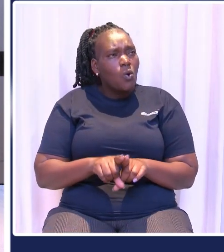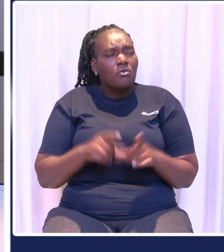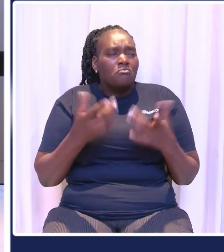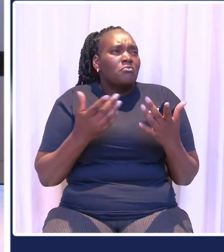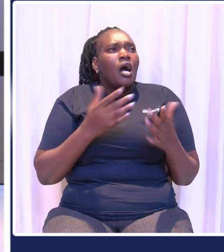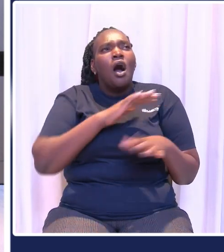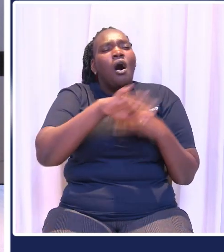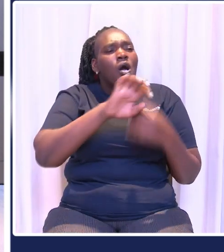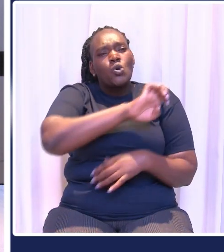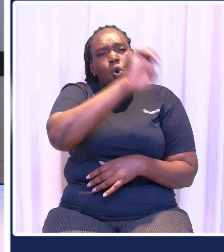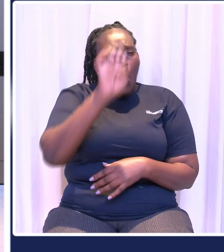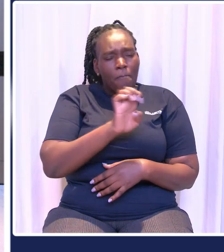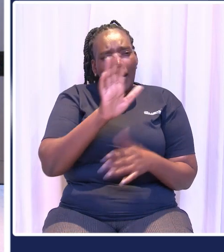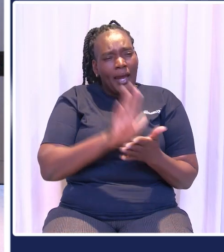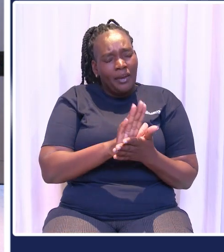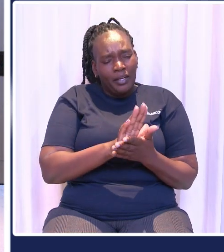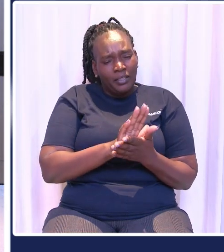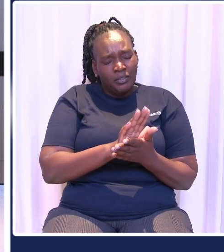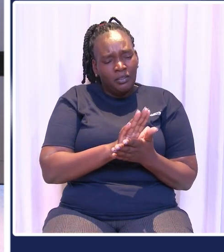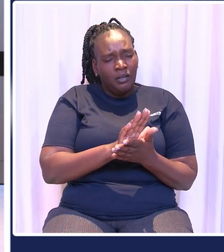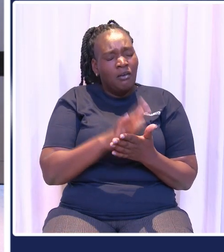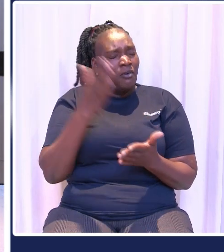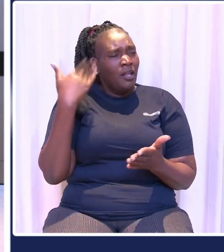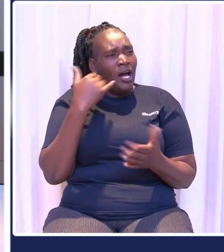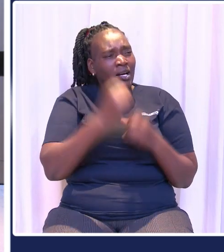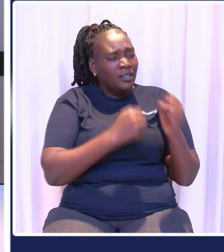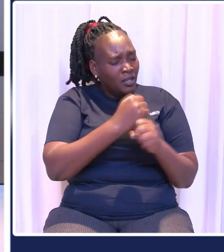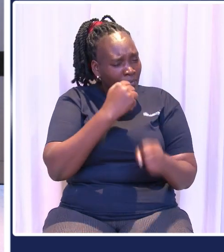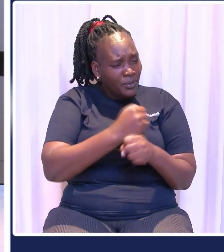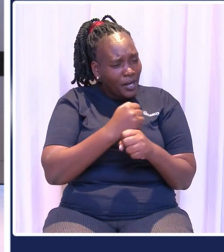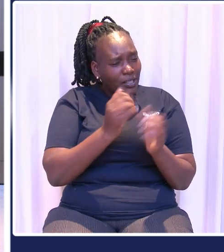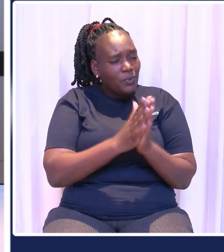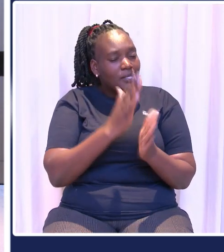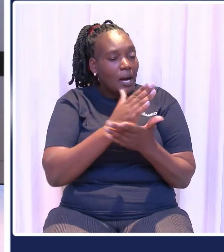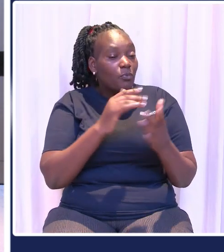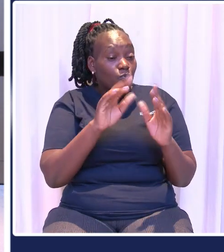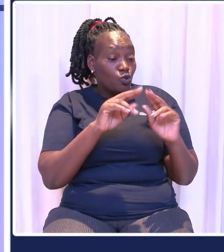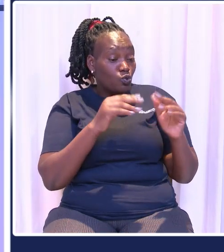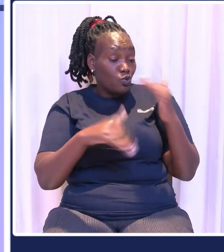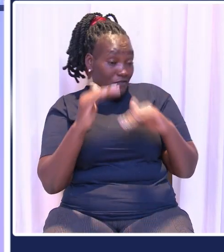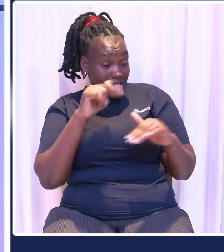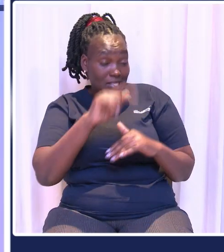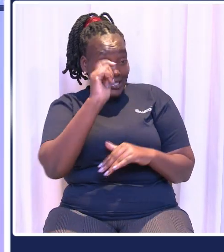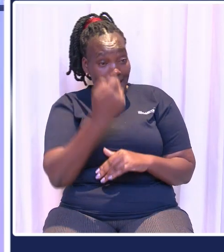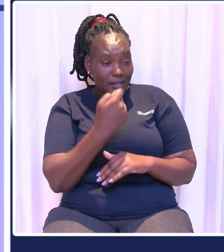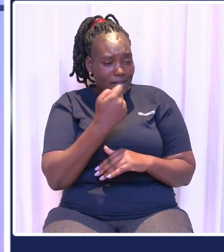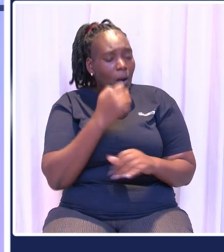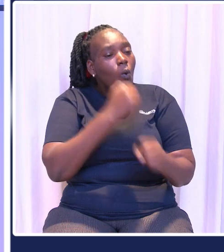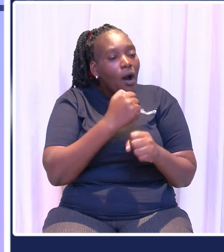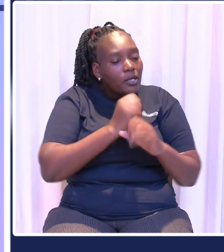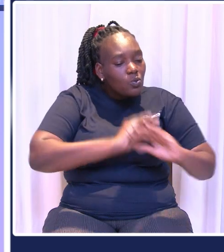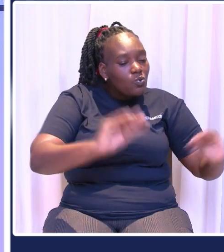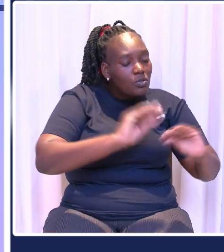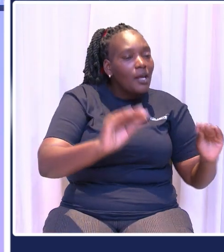Europe, as well as Brazil. And we've for the last year been working with some universities here in Kenya, working to